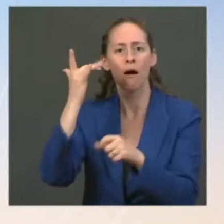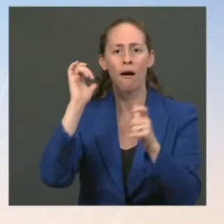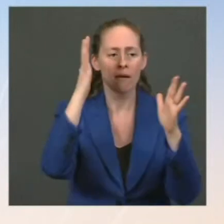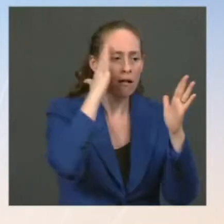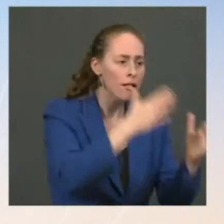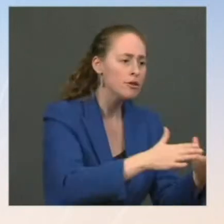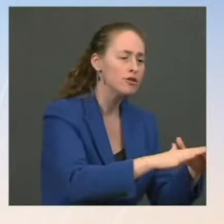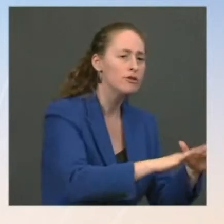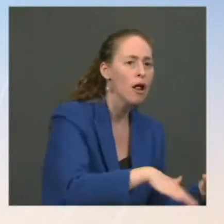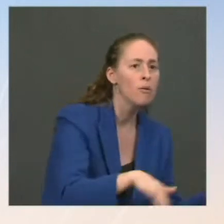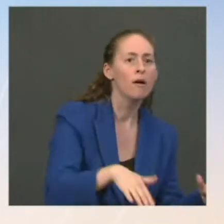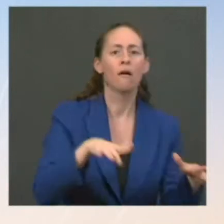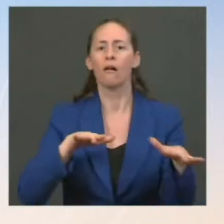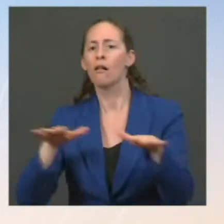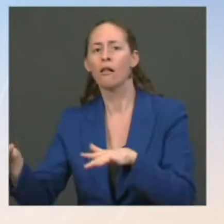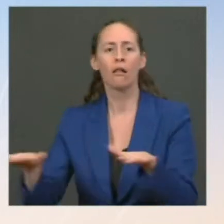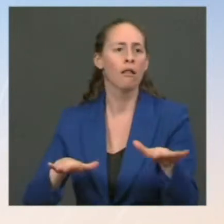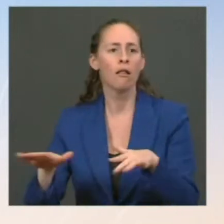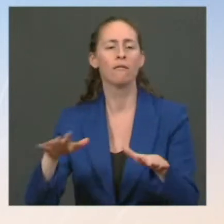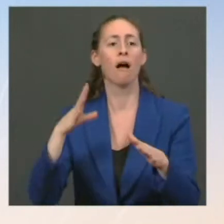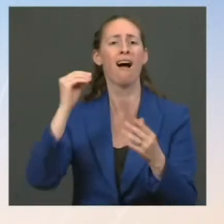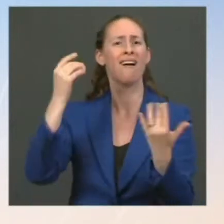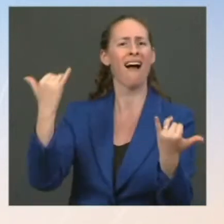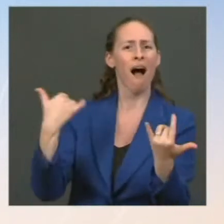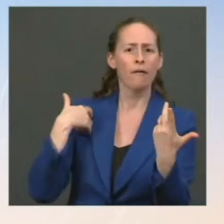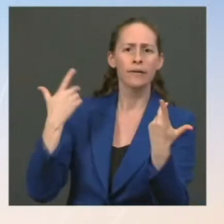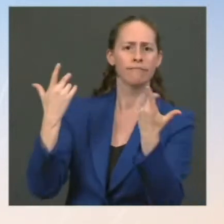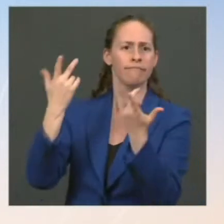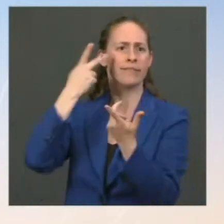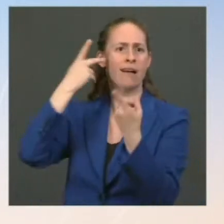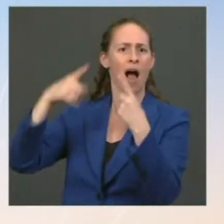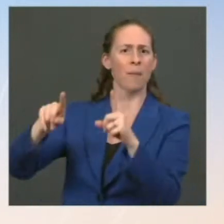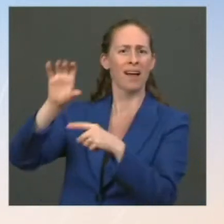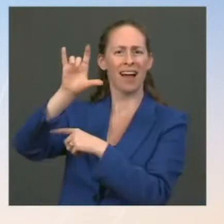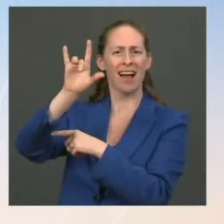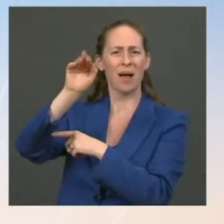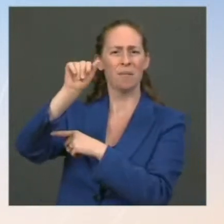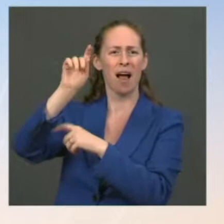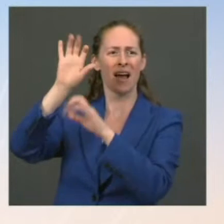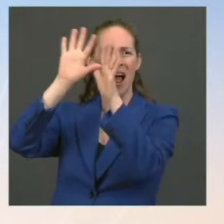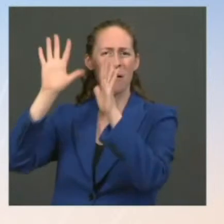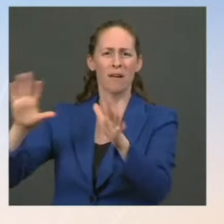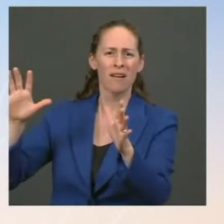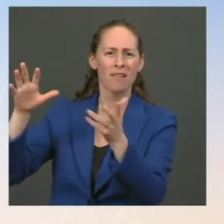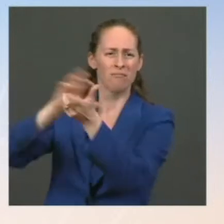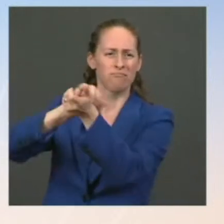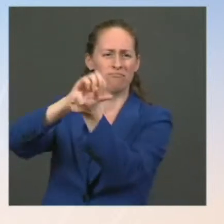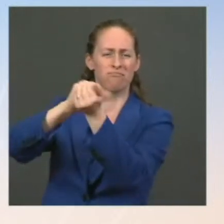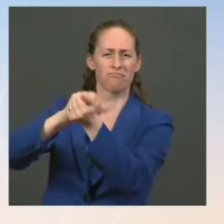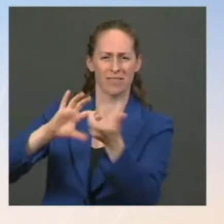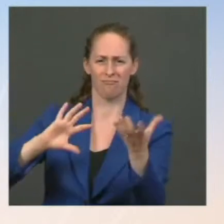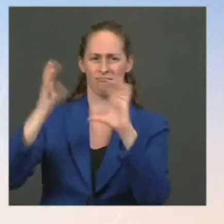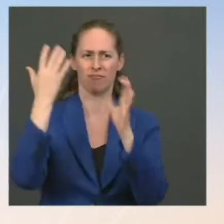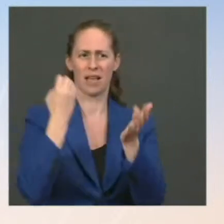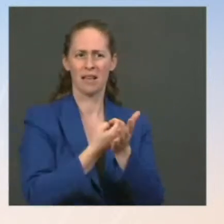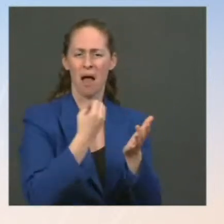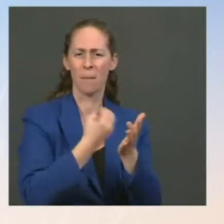of climate change that we're already seeing do terrible damage to our economy and national security. So even as we're having important debates